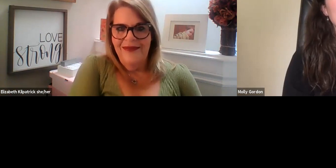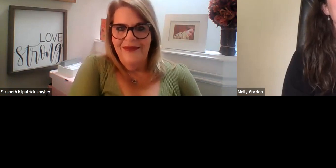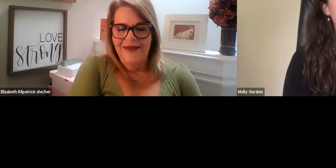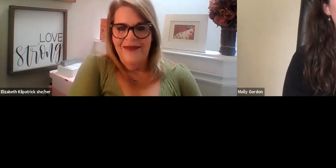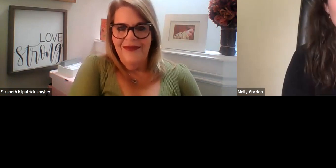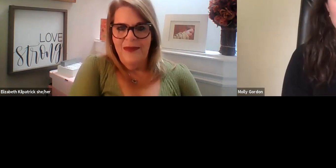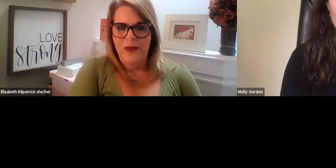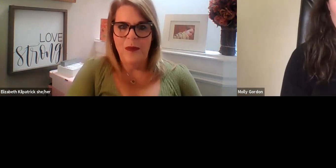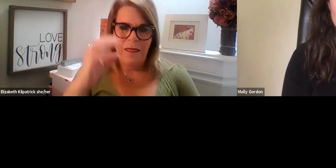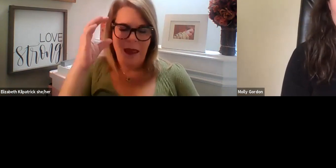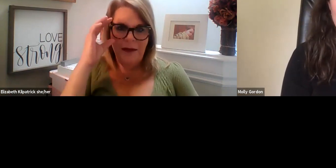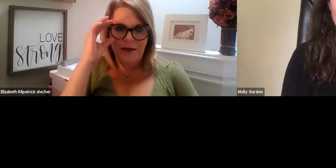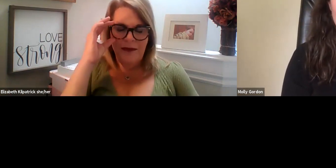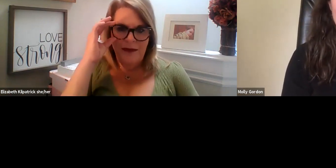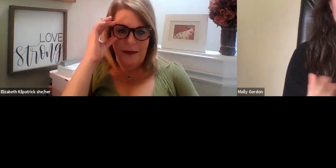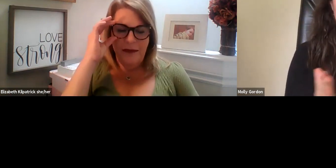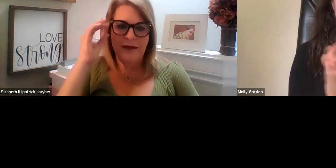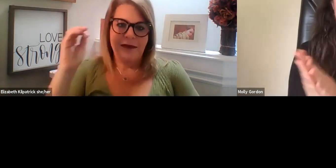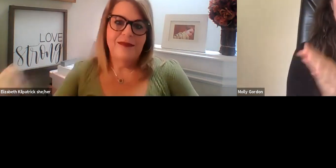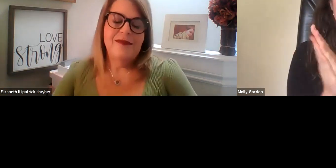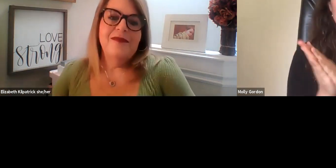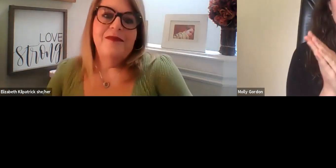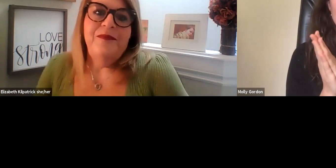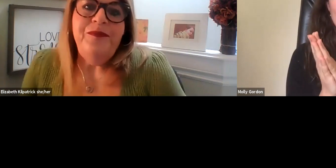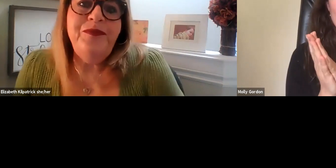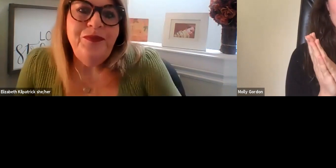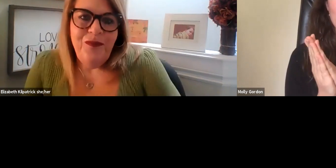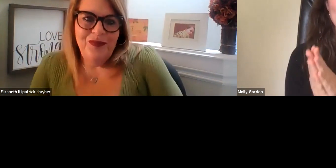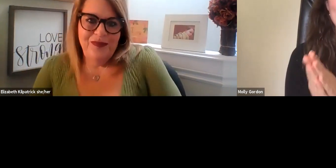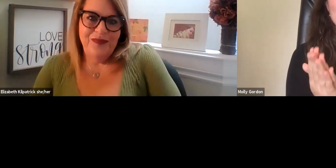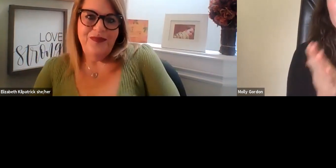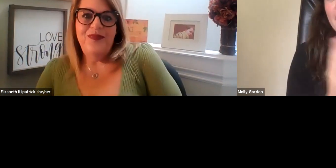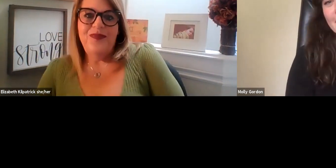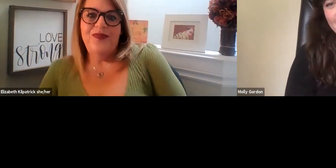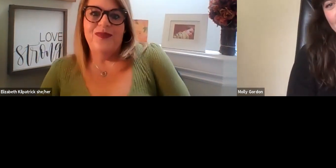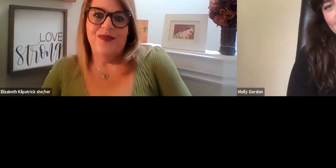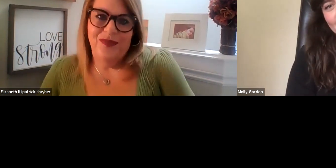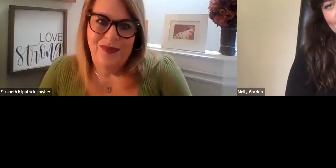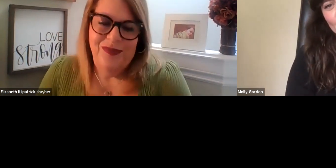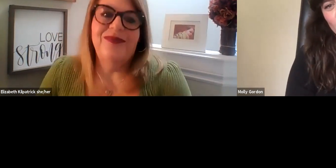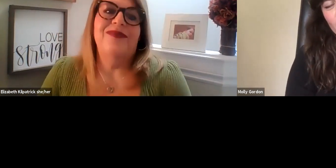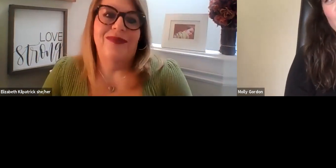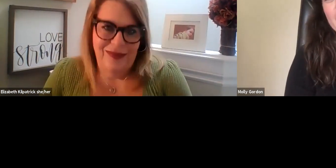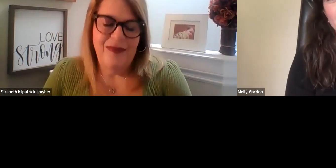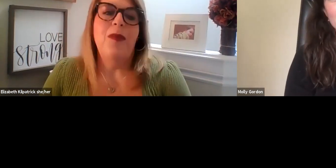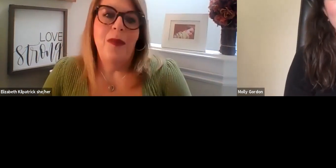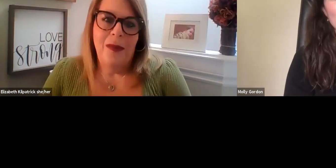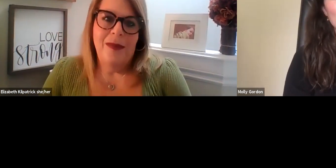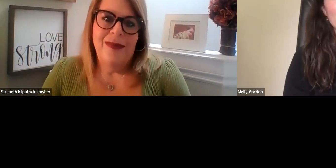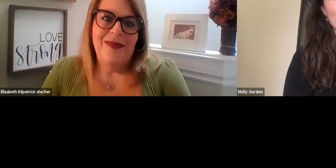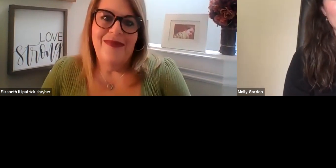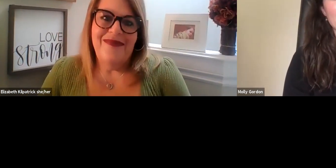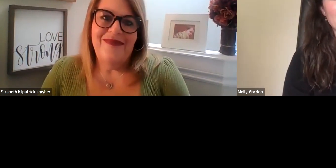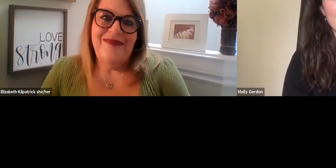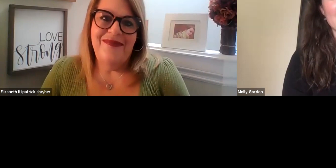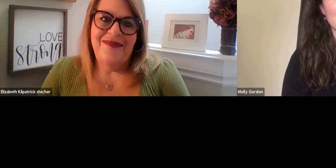there was this Thai restaurant we went to a lot, and I have a menu from that restaurant, and maybe I'd put that in the because we ate a lot of Thai food,